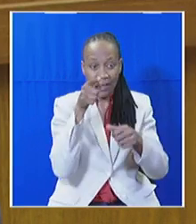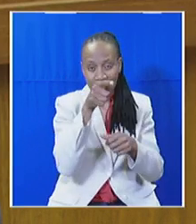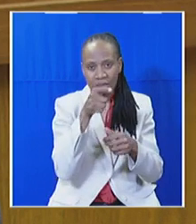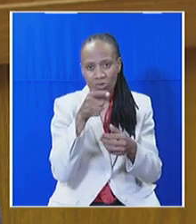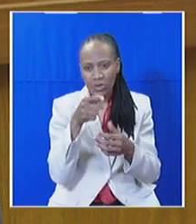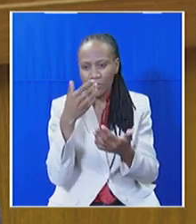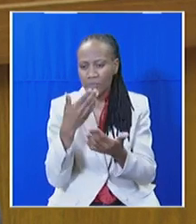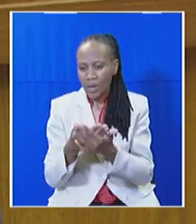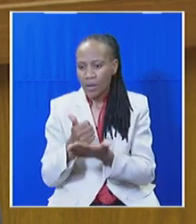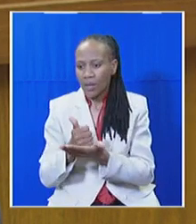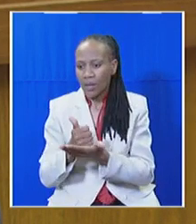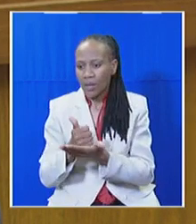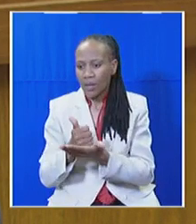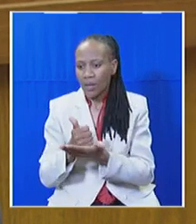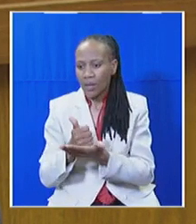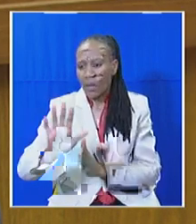East Africa,